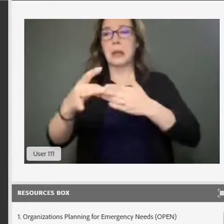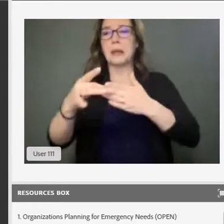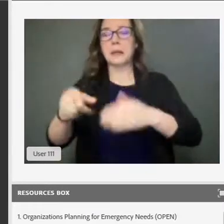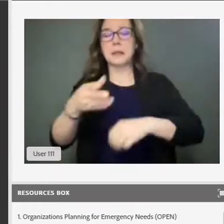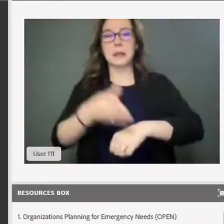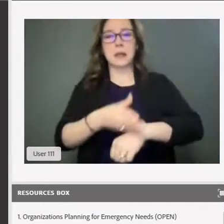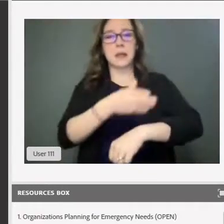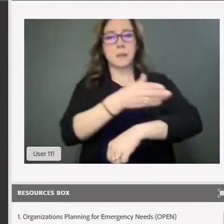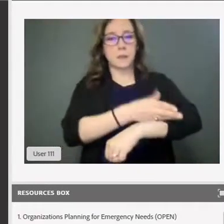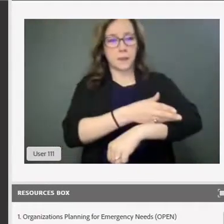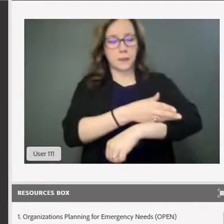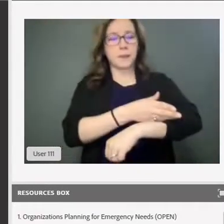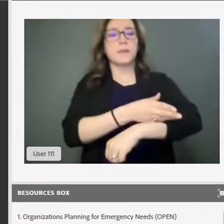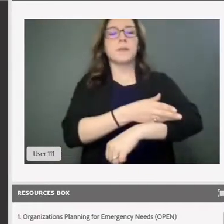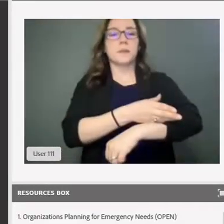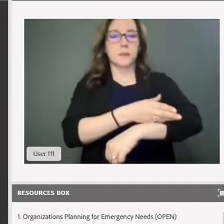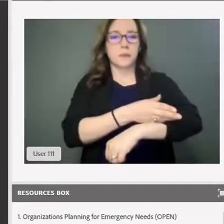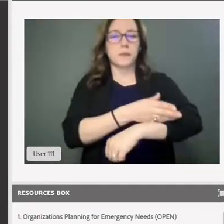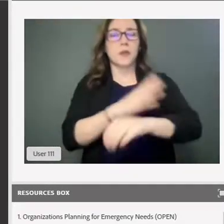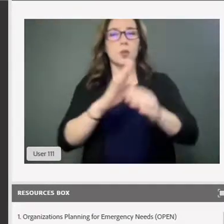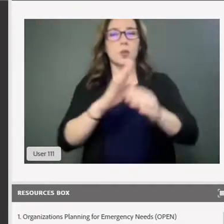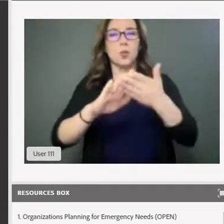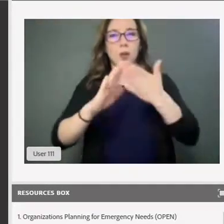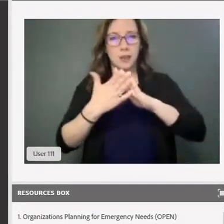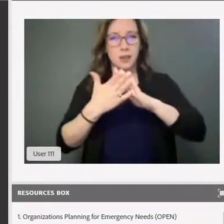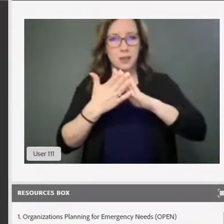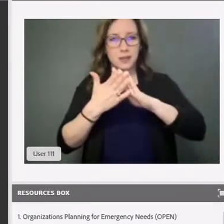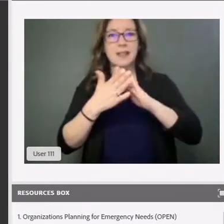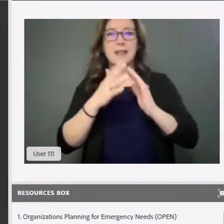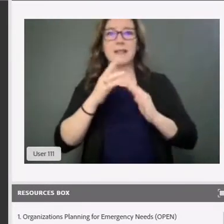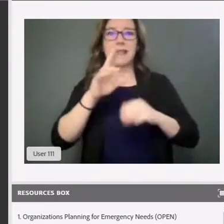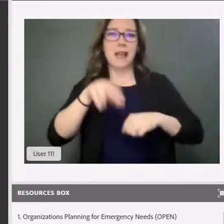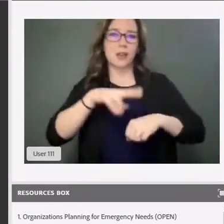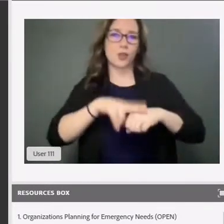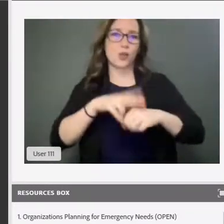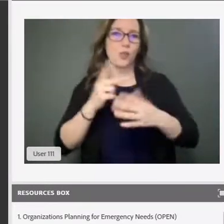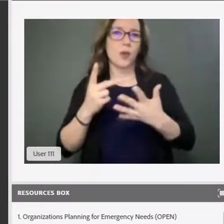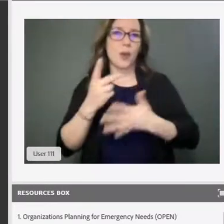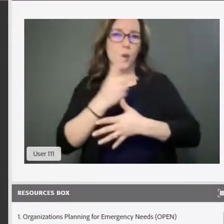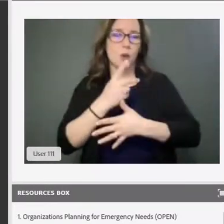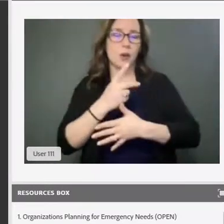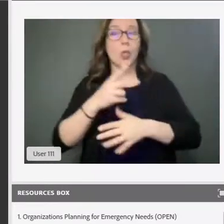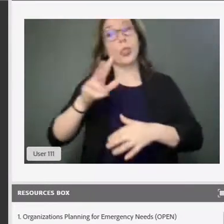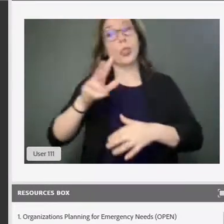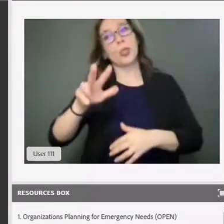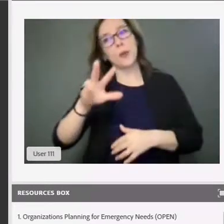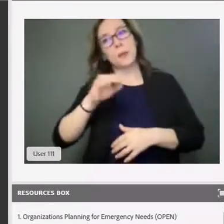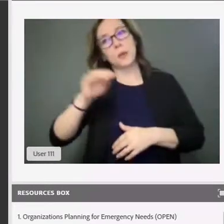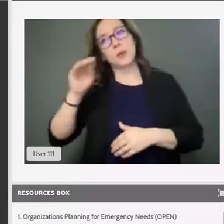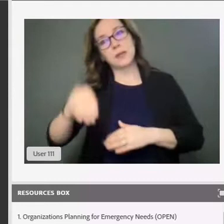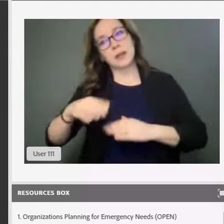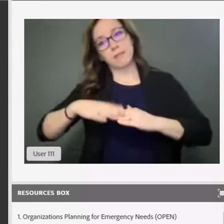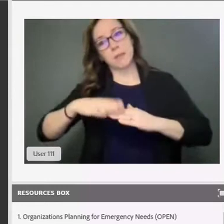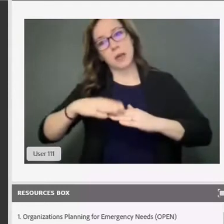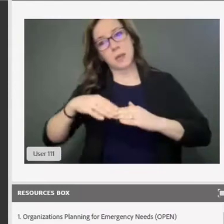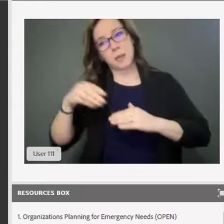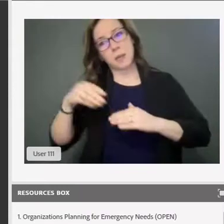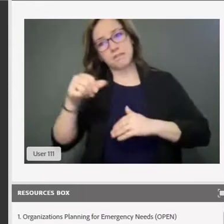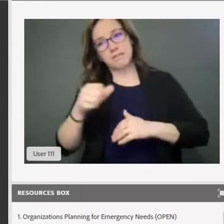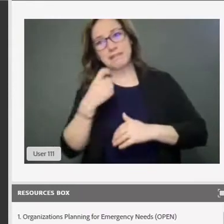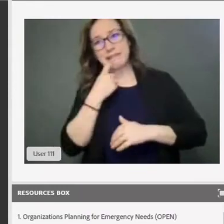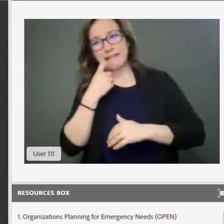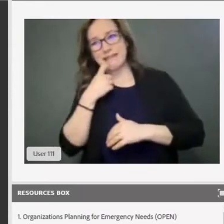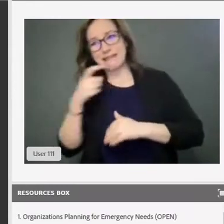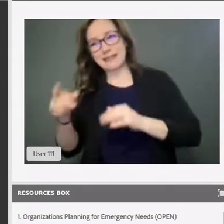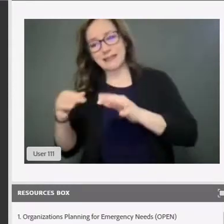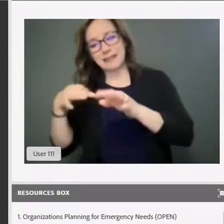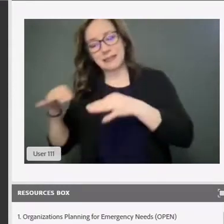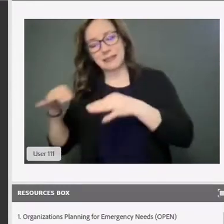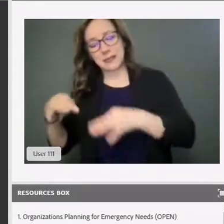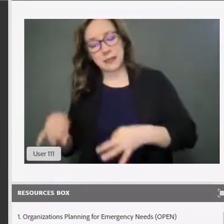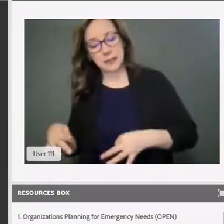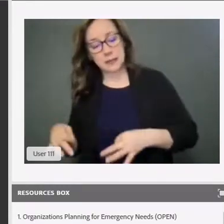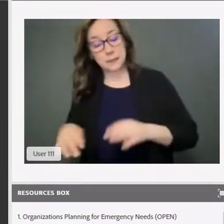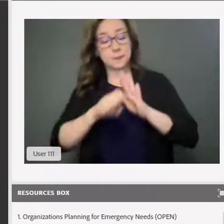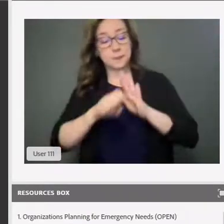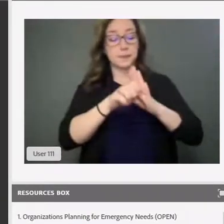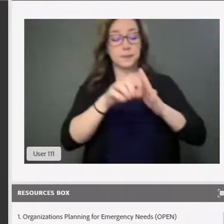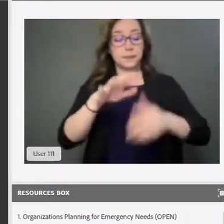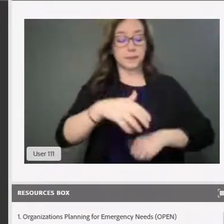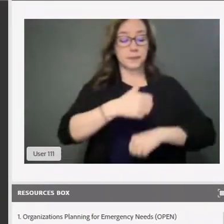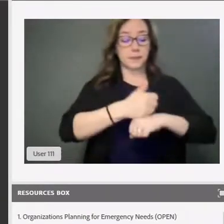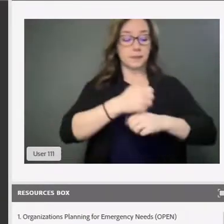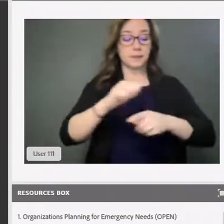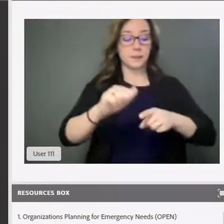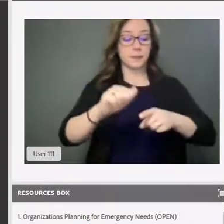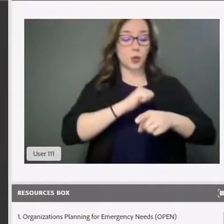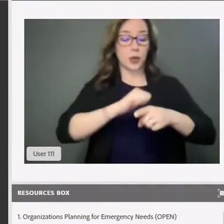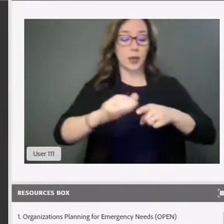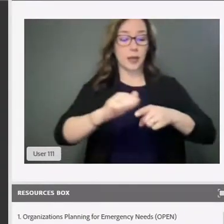and Resilience National Priority Area, or the 3% spending minimum that Ginny just outlined. For example, you could establish, train,